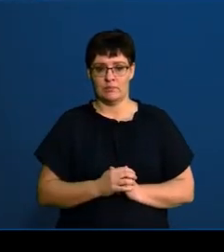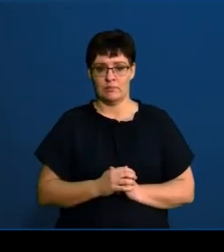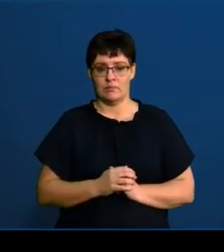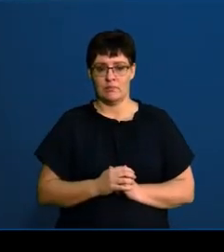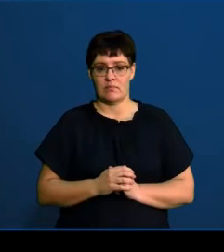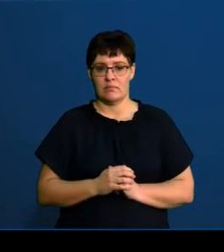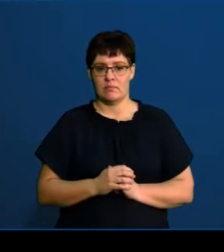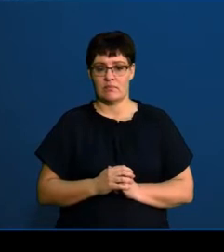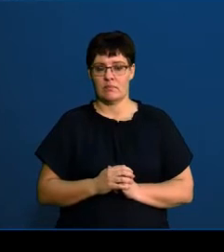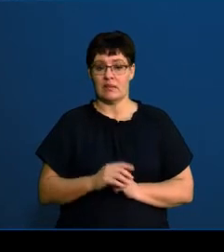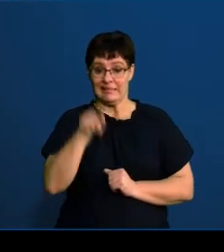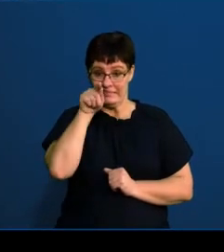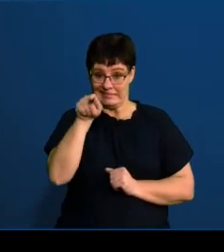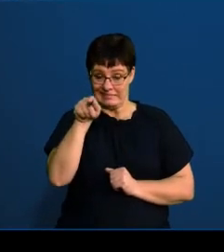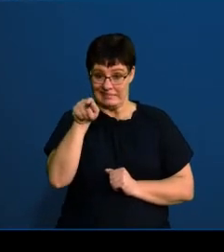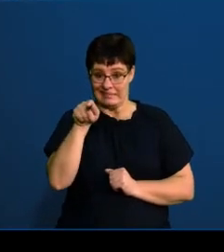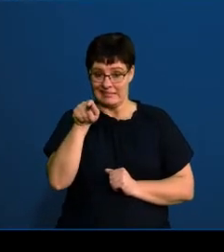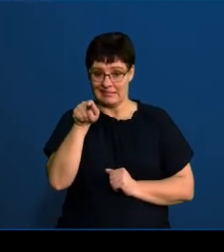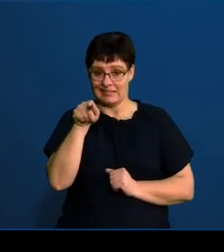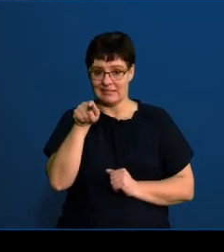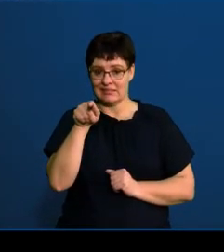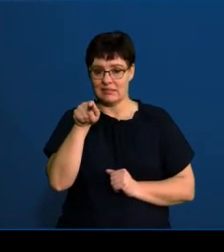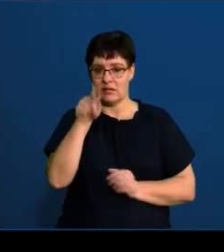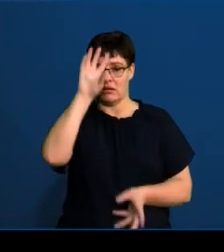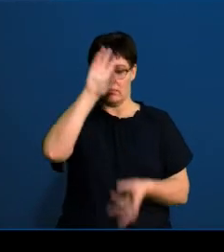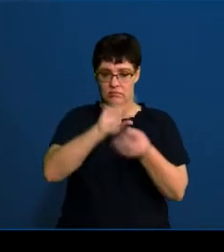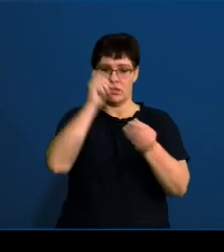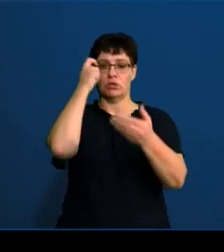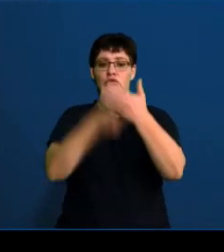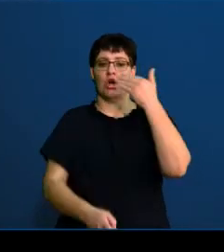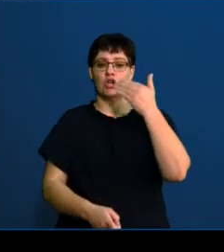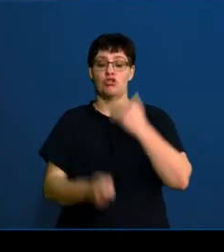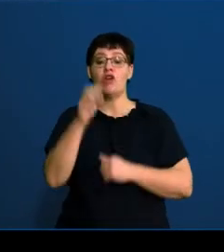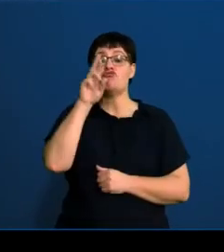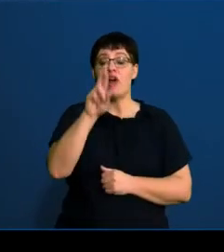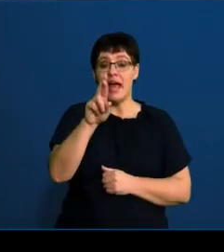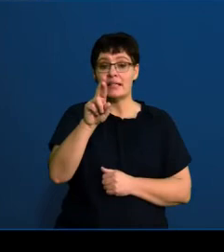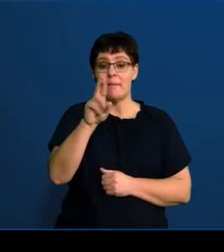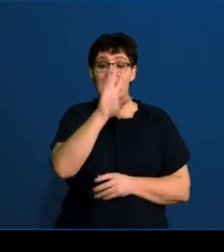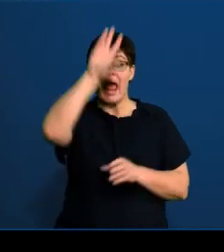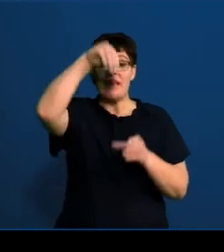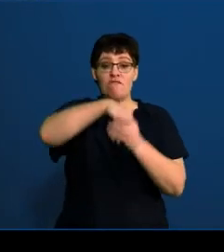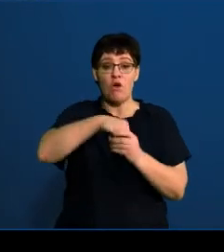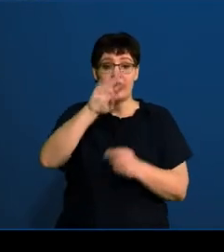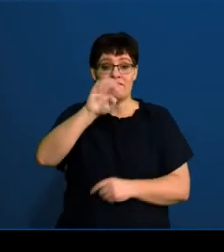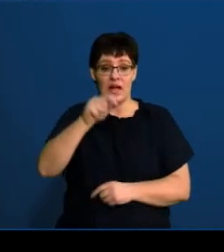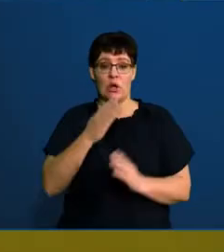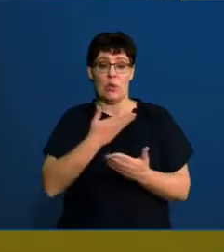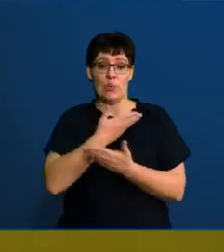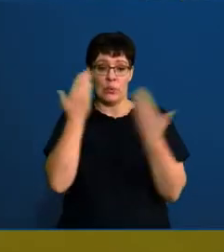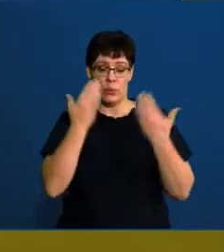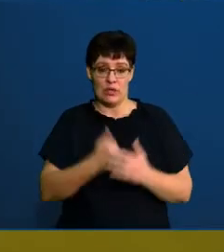That is the amount, total charge in rand, excluding VAT. Now the question